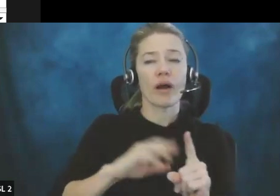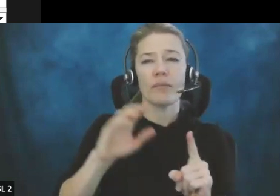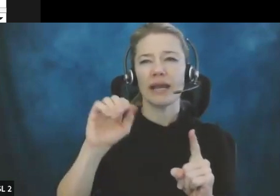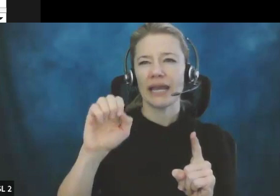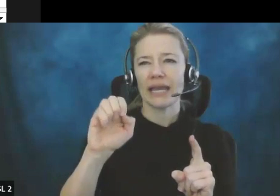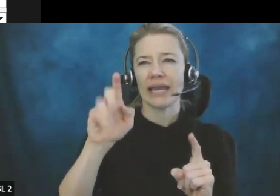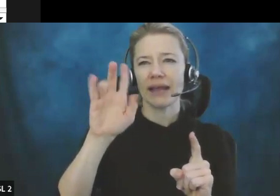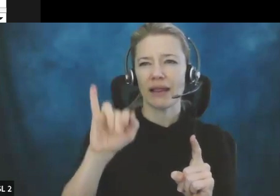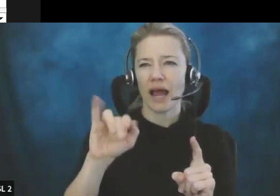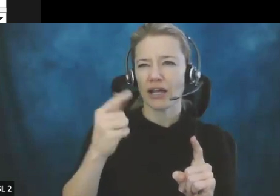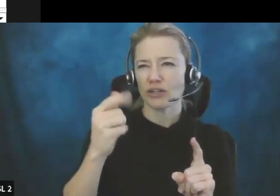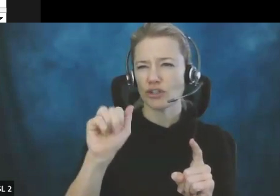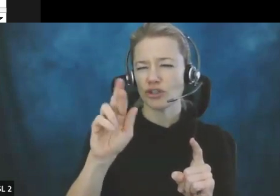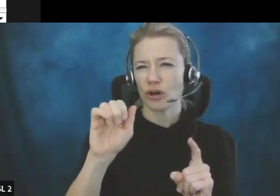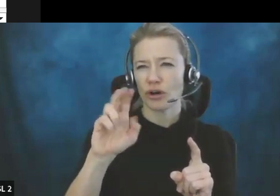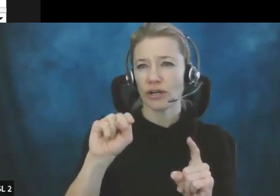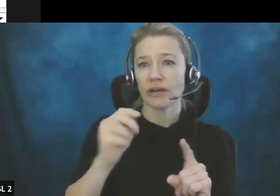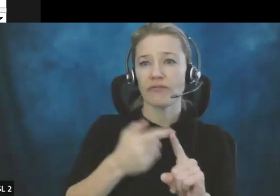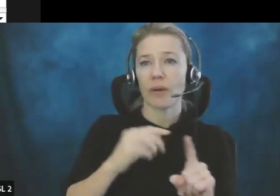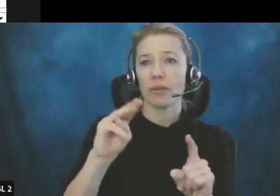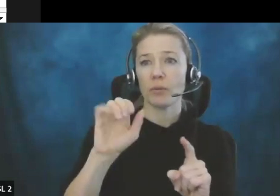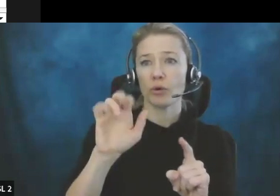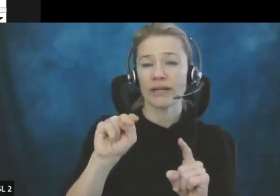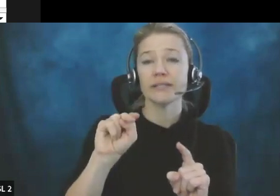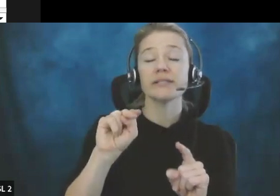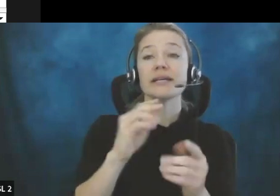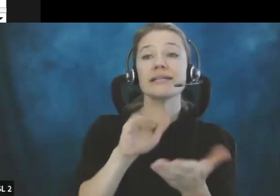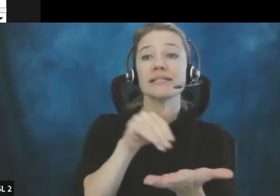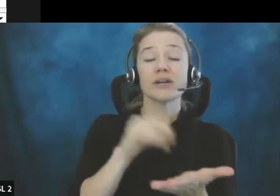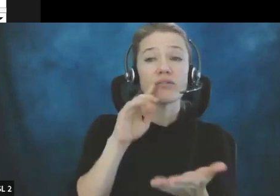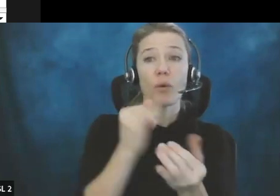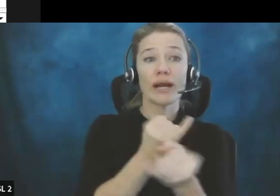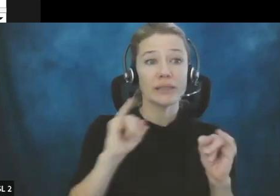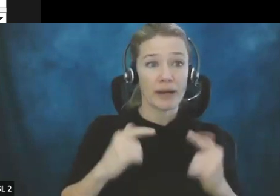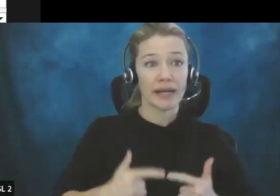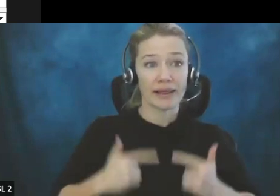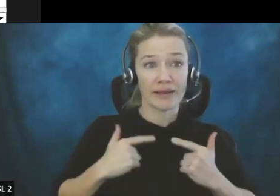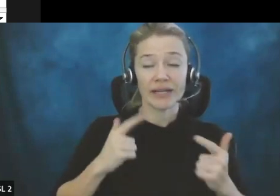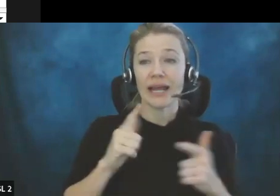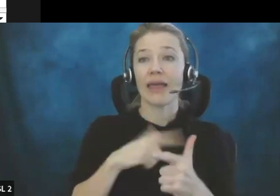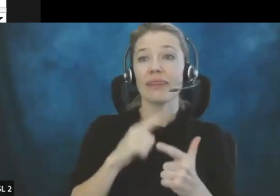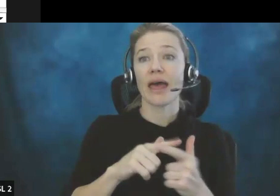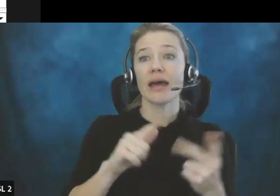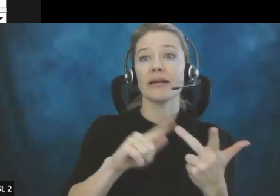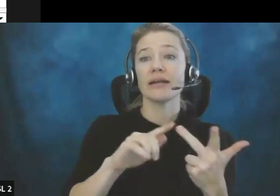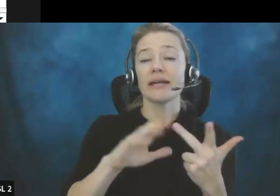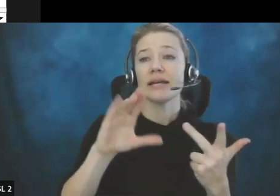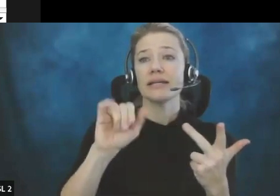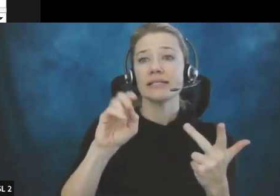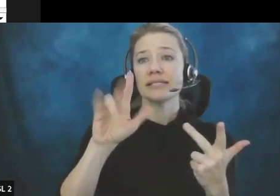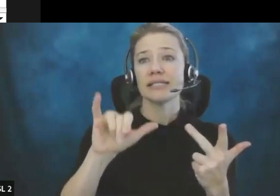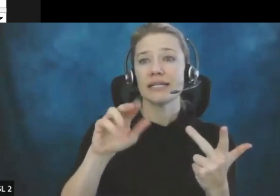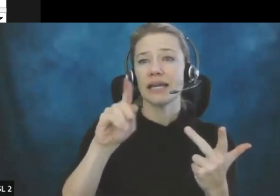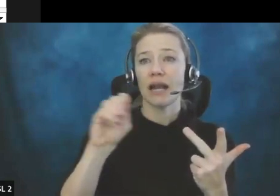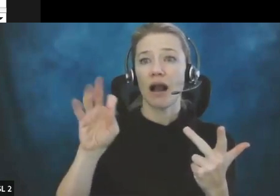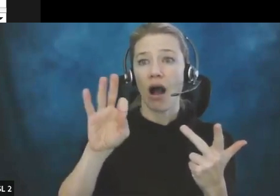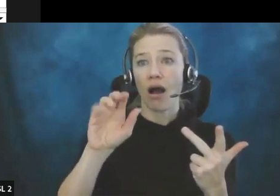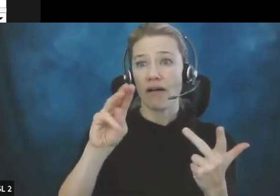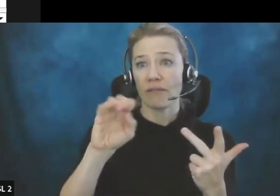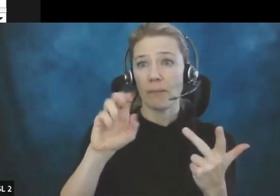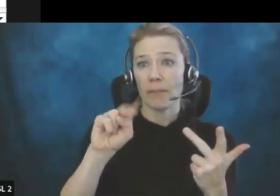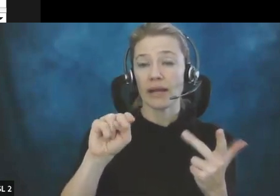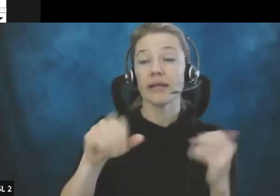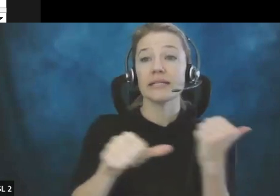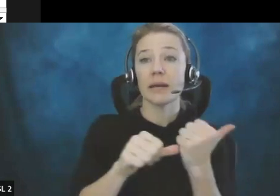from Eli Jalardin, Executive Director of the Marin Center for Independent Living. And finally, Cindy